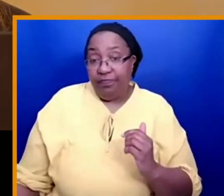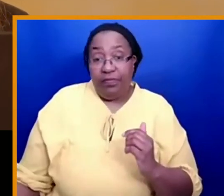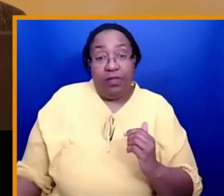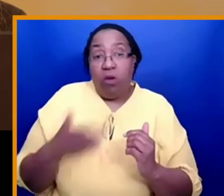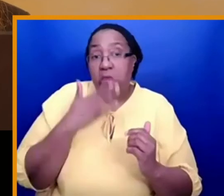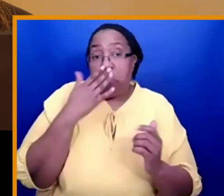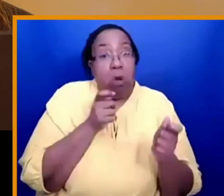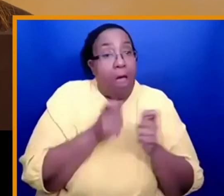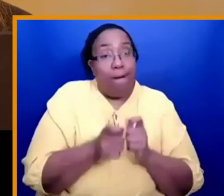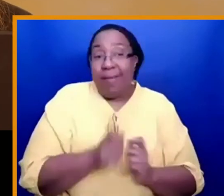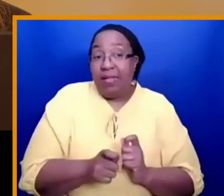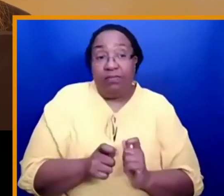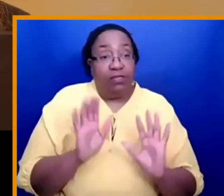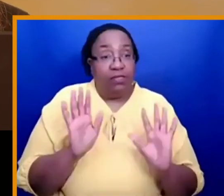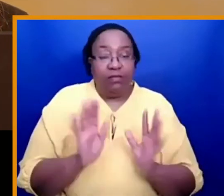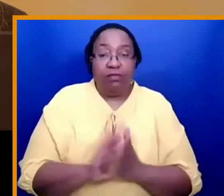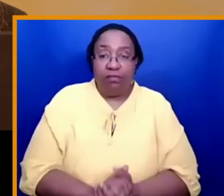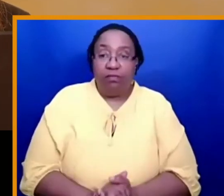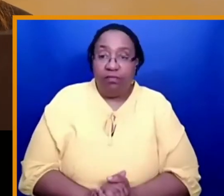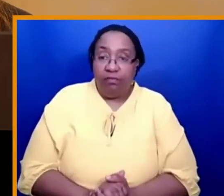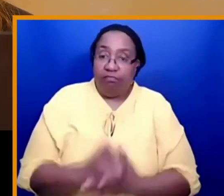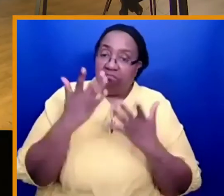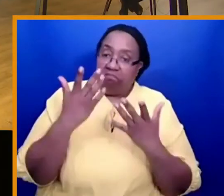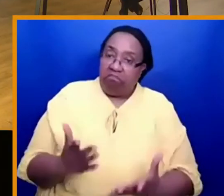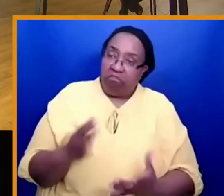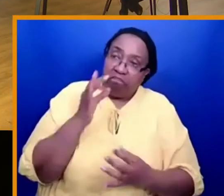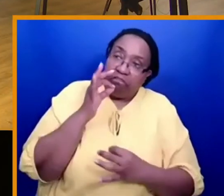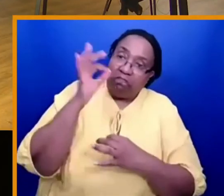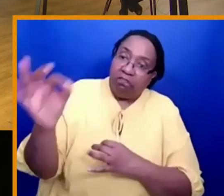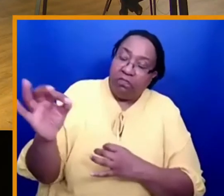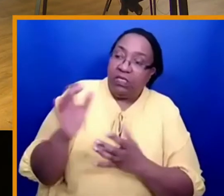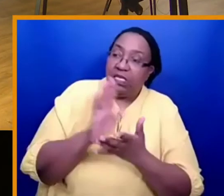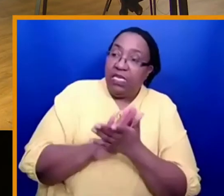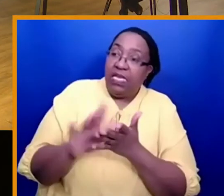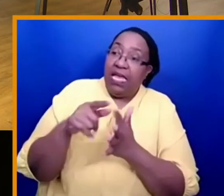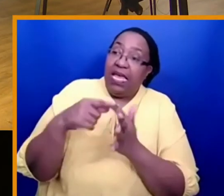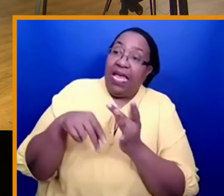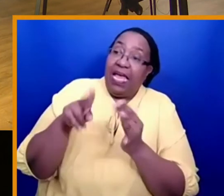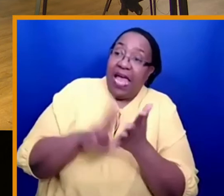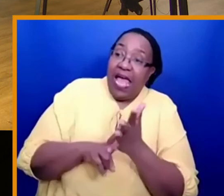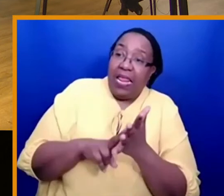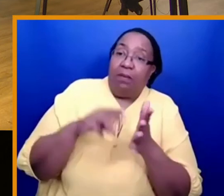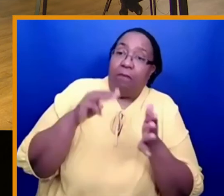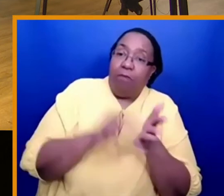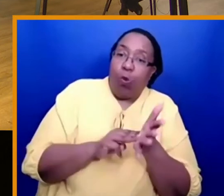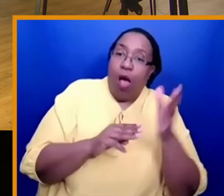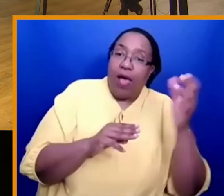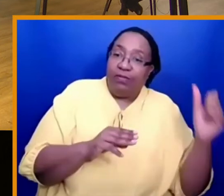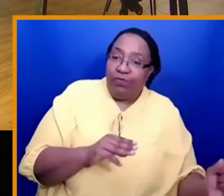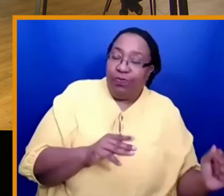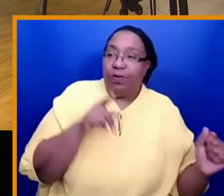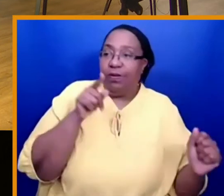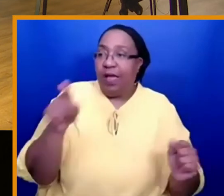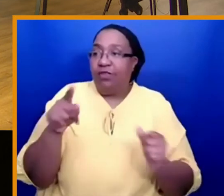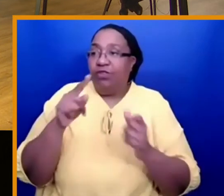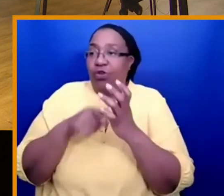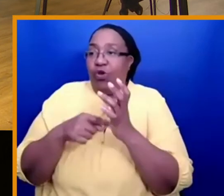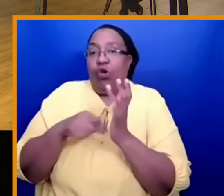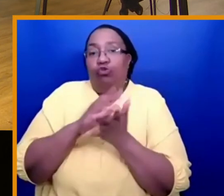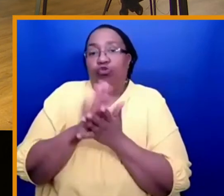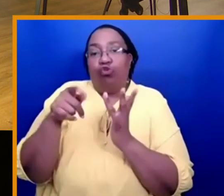motion. So I now ask Helen Maguire to stand by and call Tom Campion of Newcastle upon